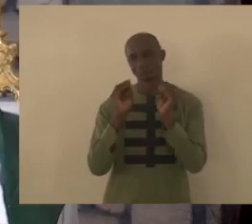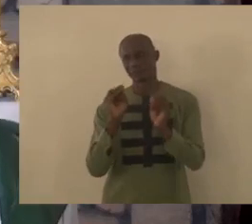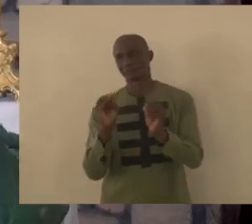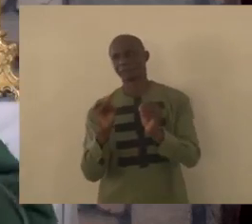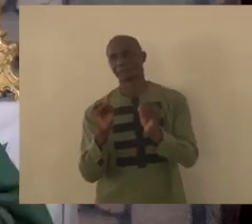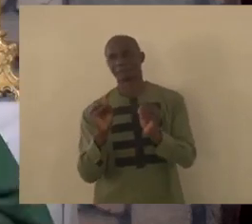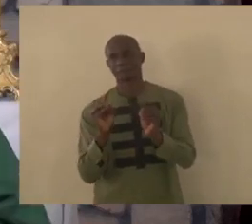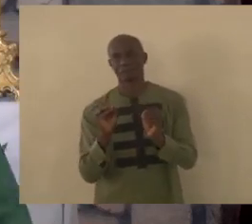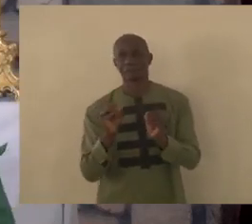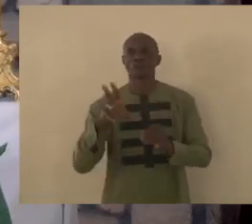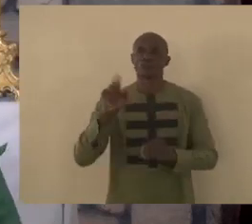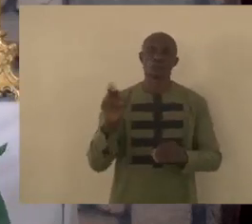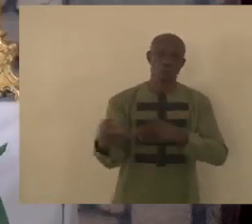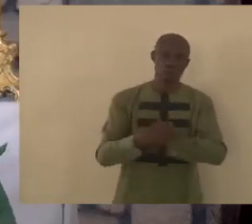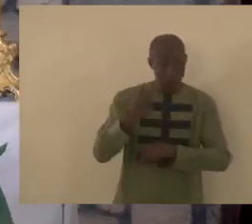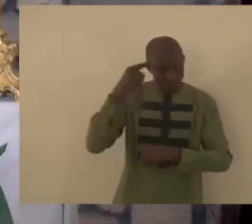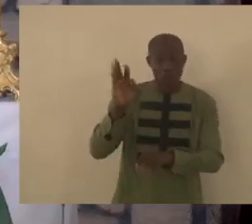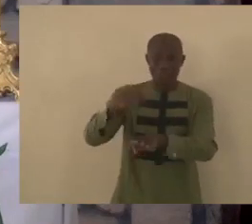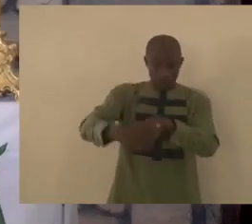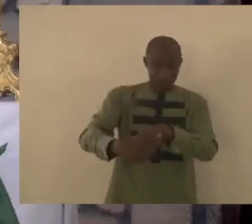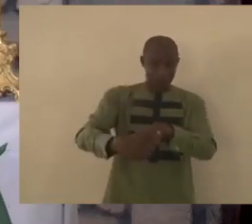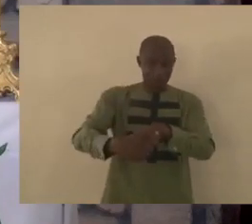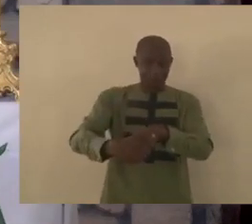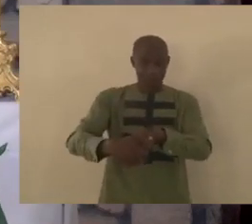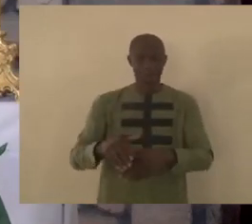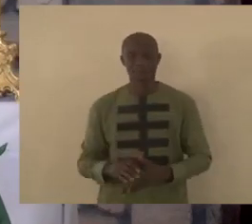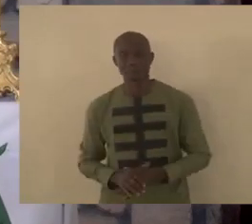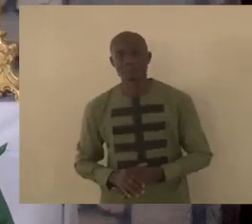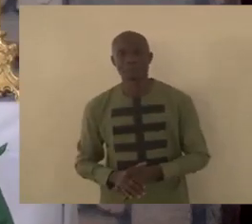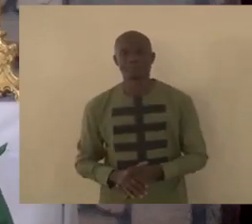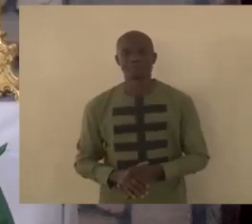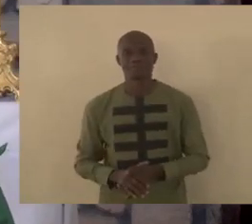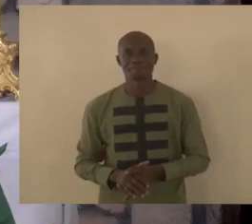you teach. There is no room for hypocrisy.